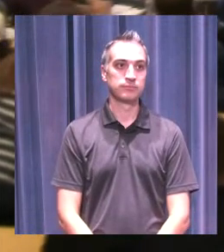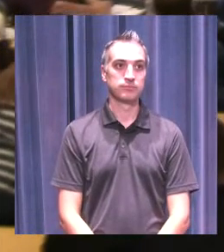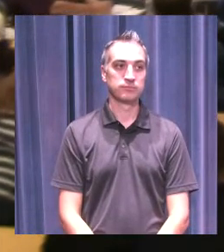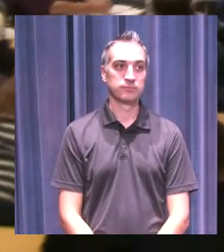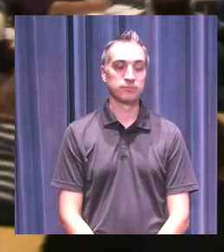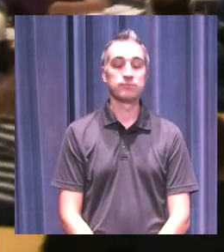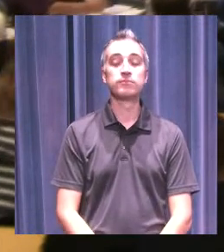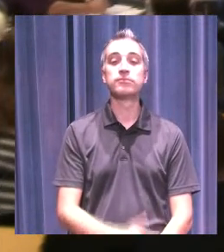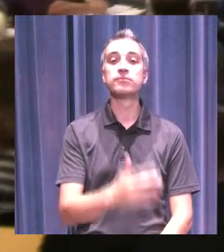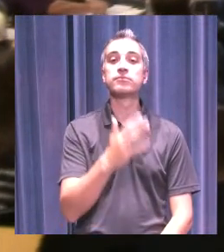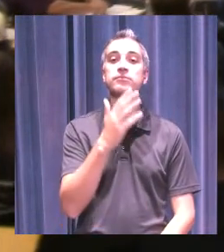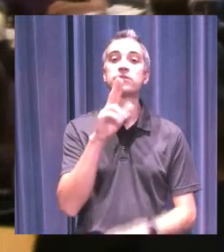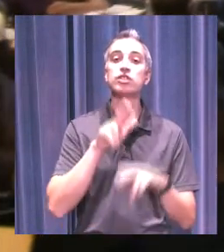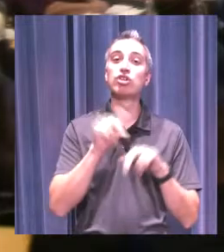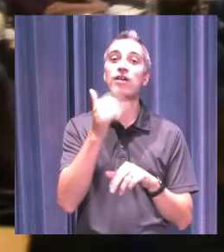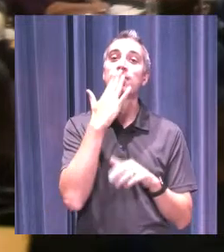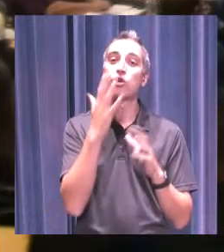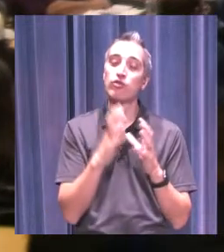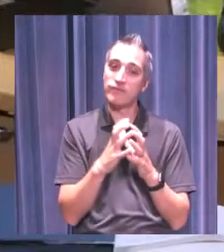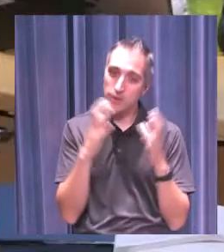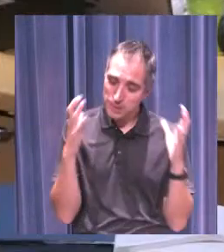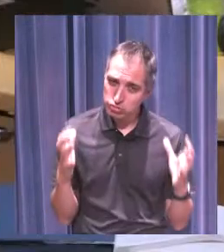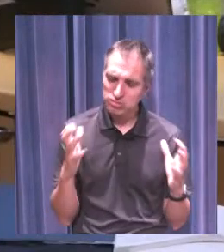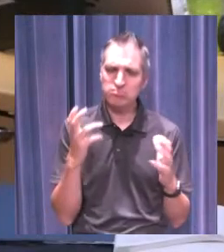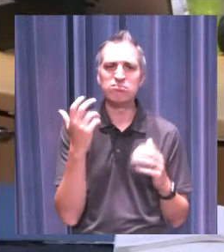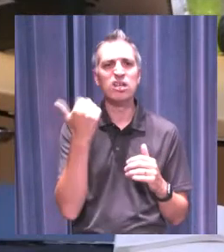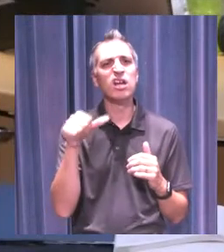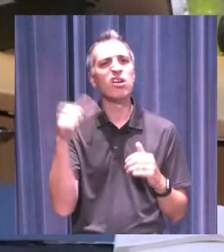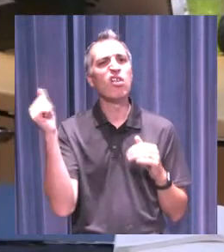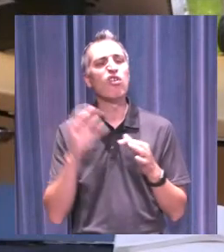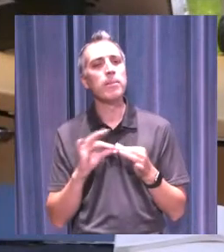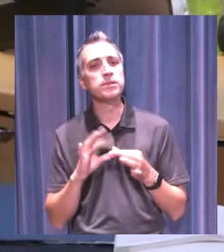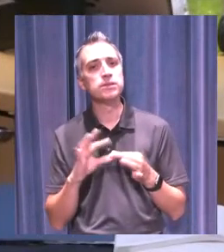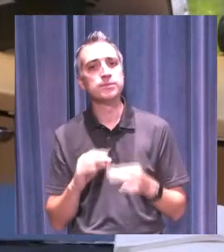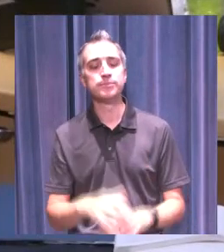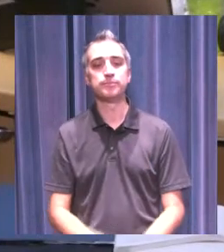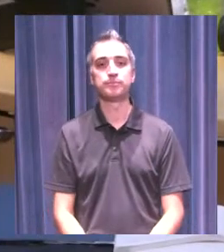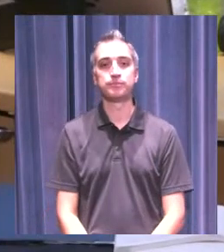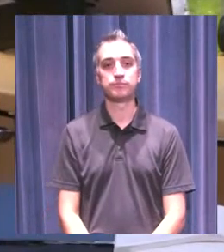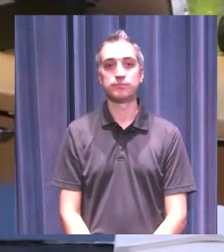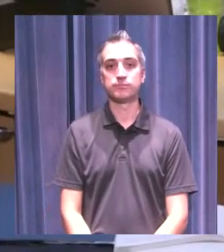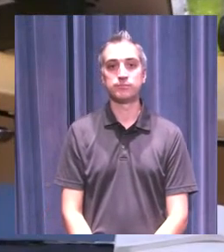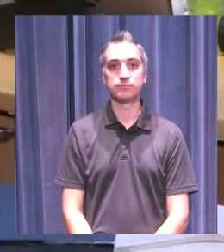Thank you very much indeed. Are there any other comments?